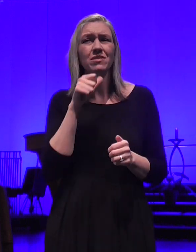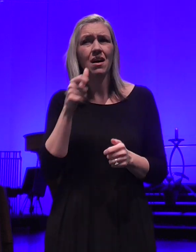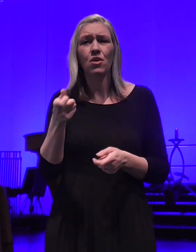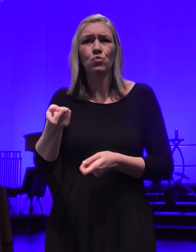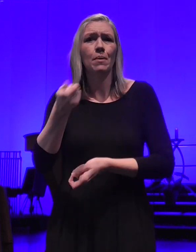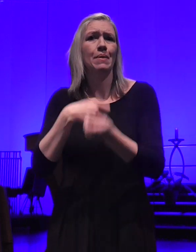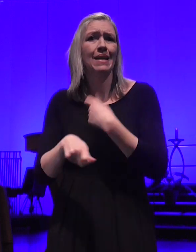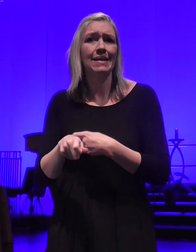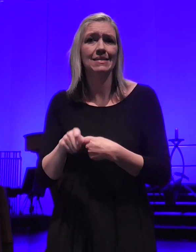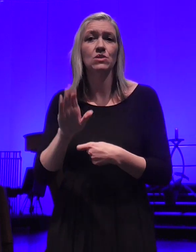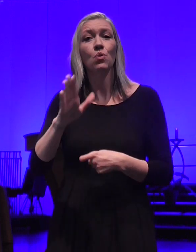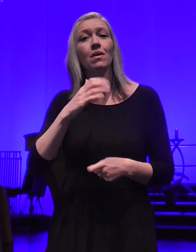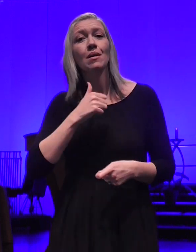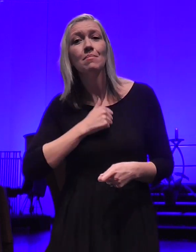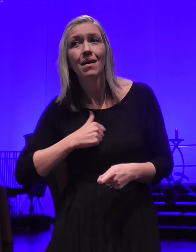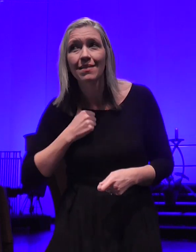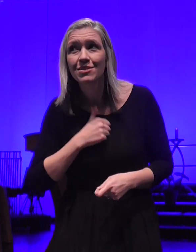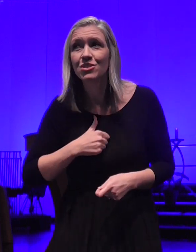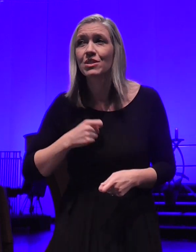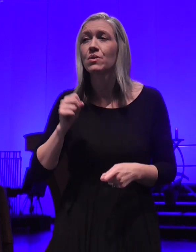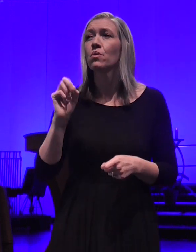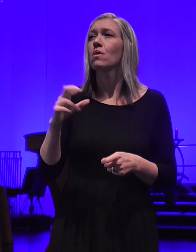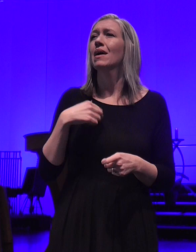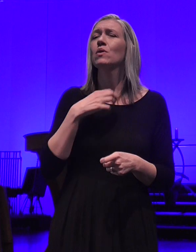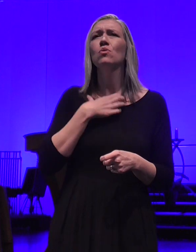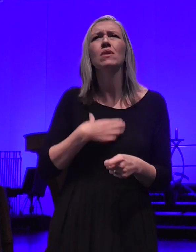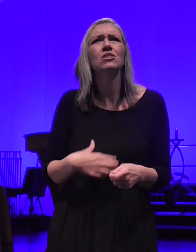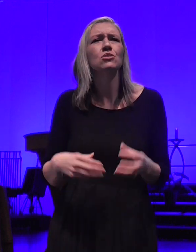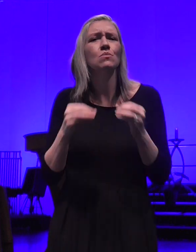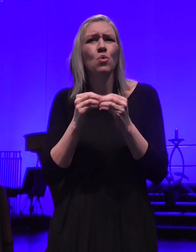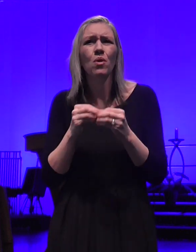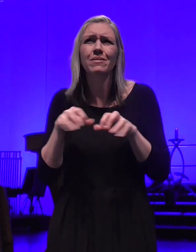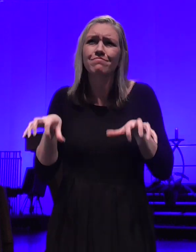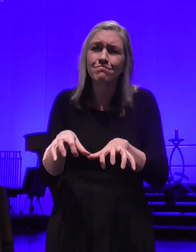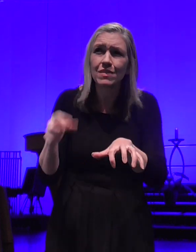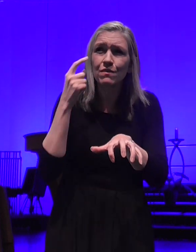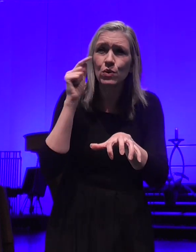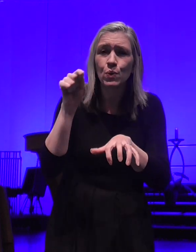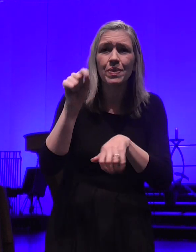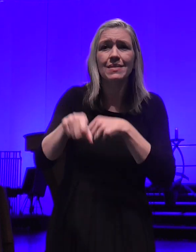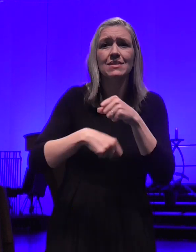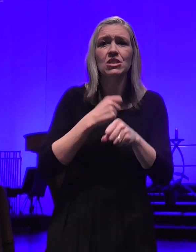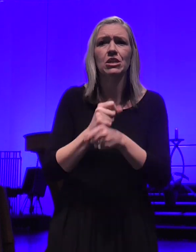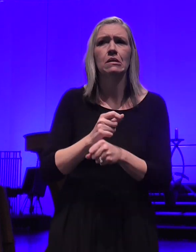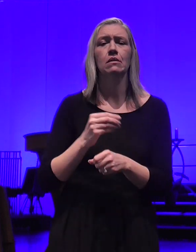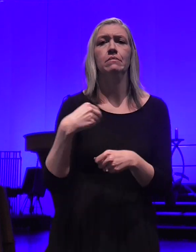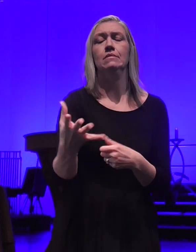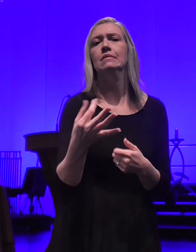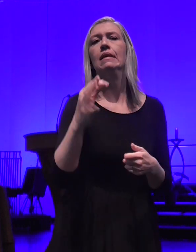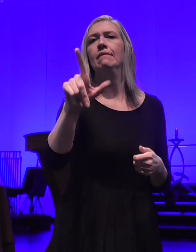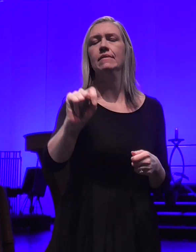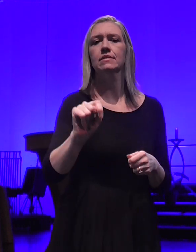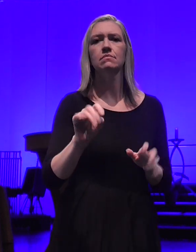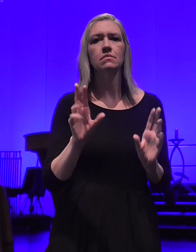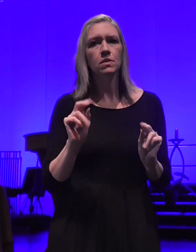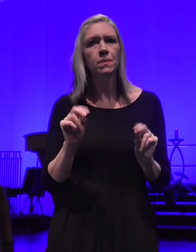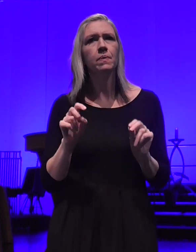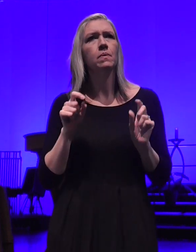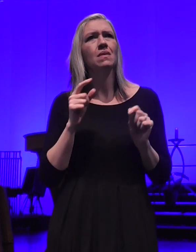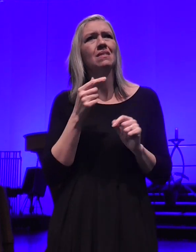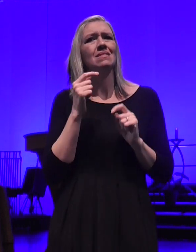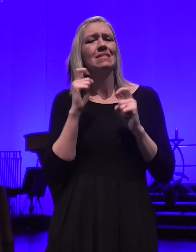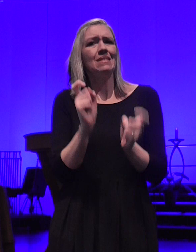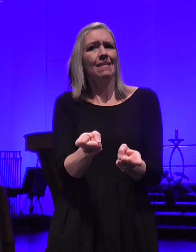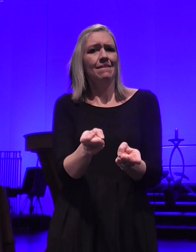you're sorry, or I wish I had done more for you this year, or seen you, or showed up. Gift giving should be a very